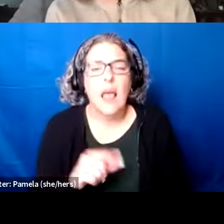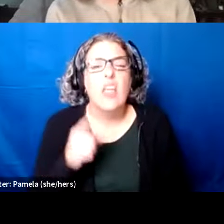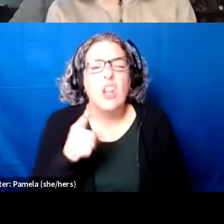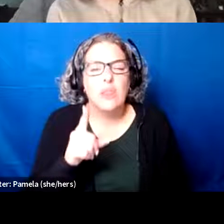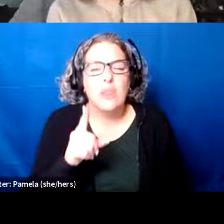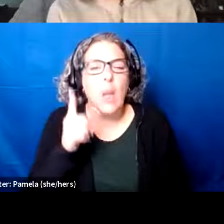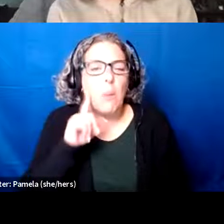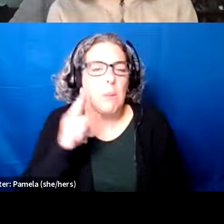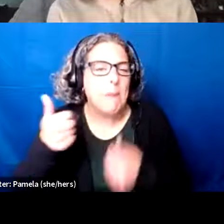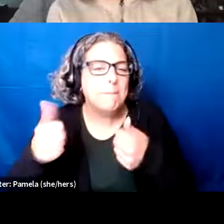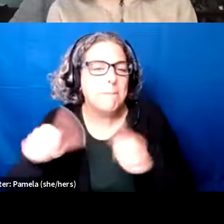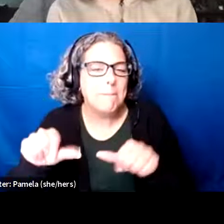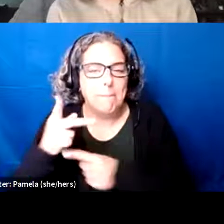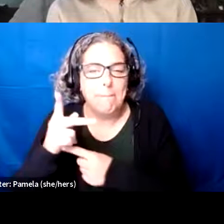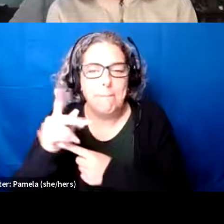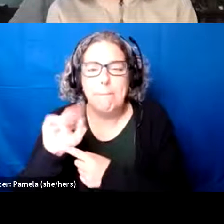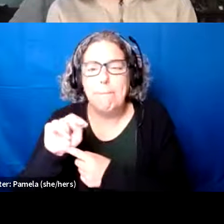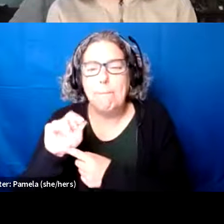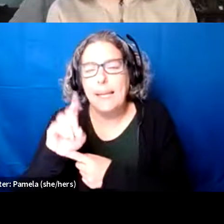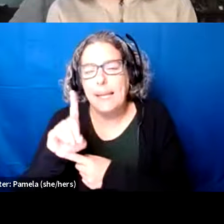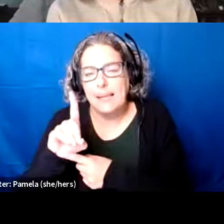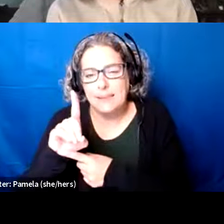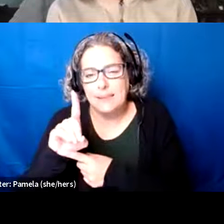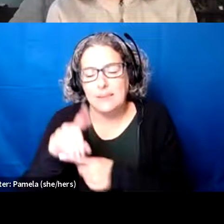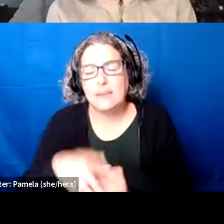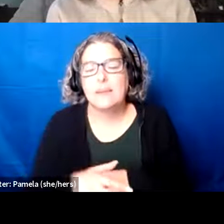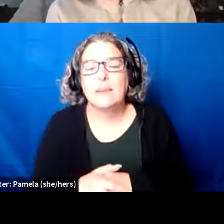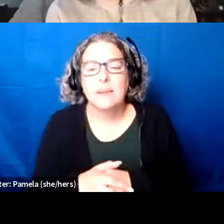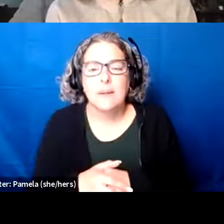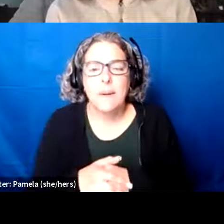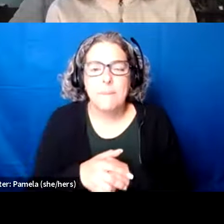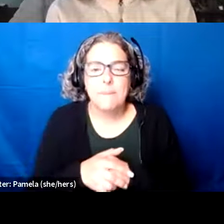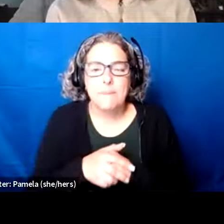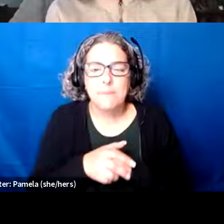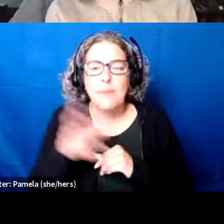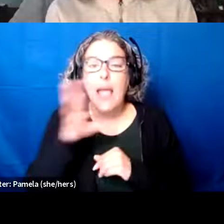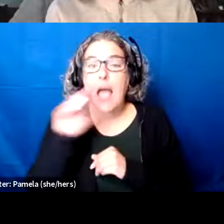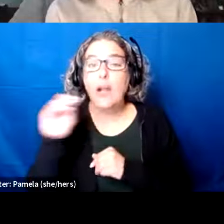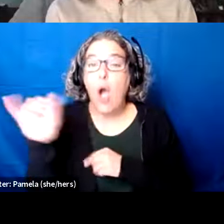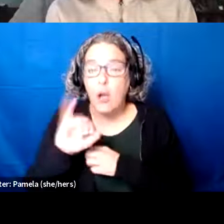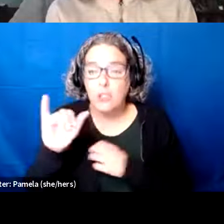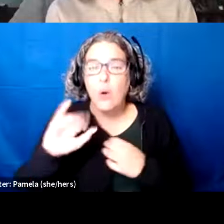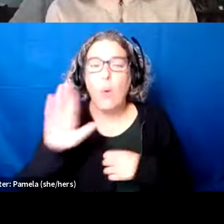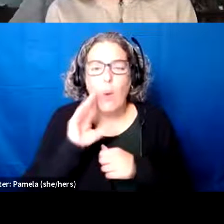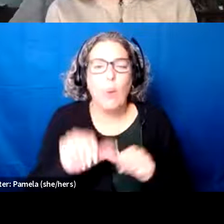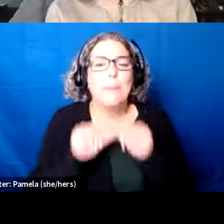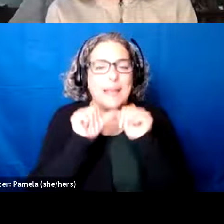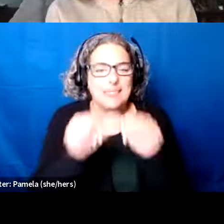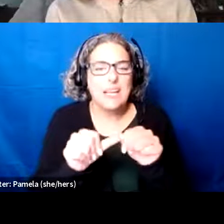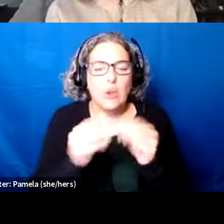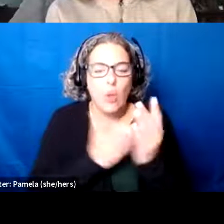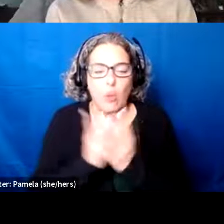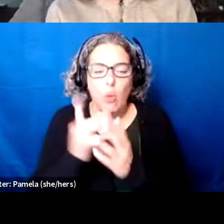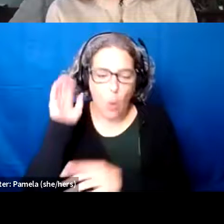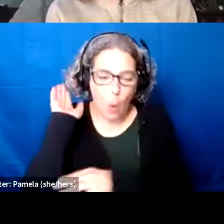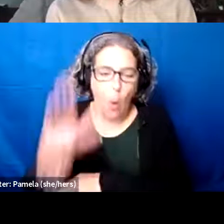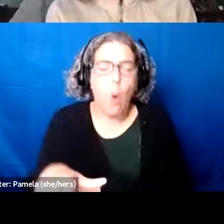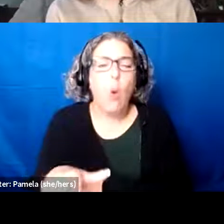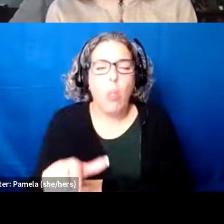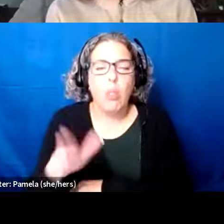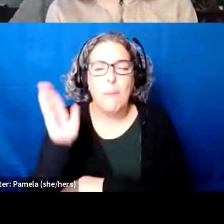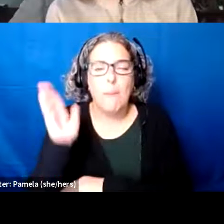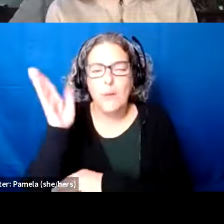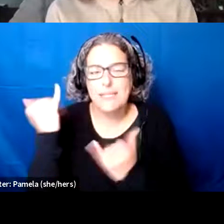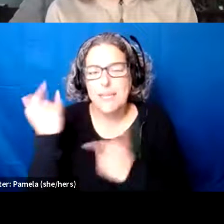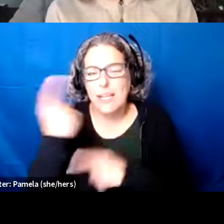the screen right now, and they will be pinned all throughout all the